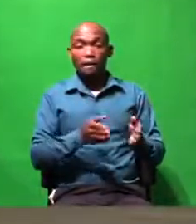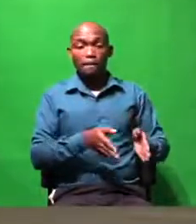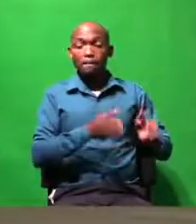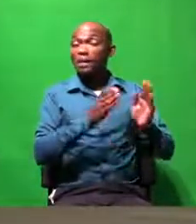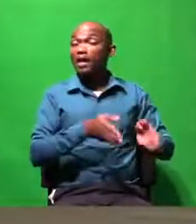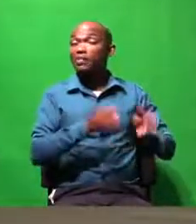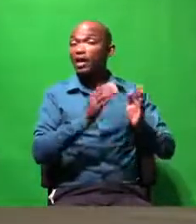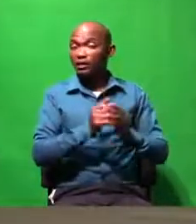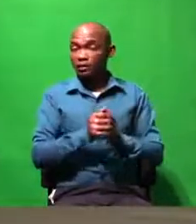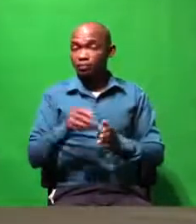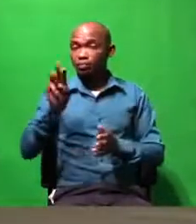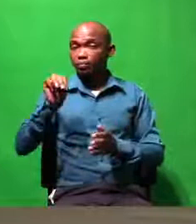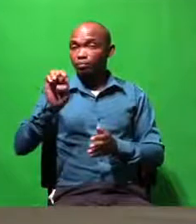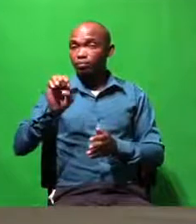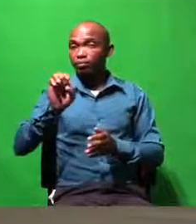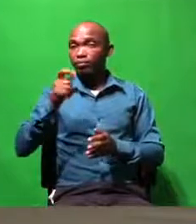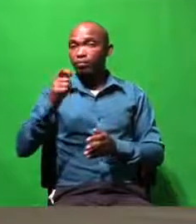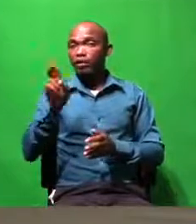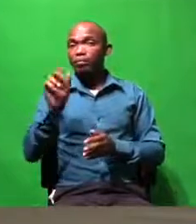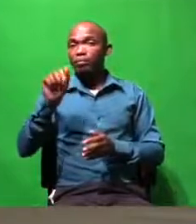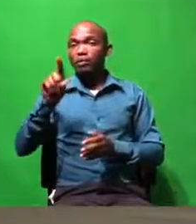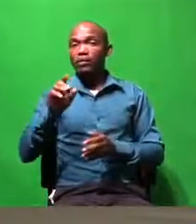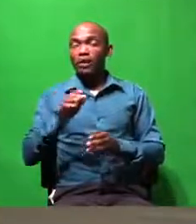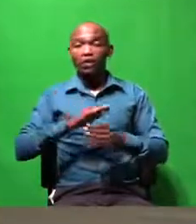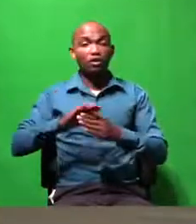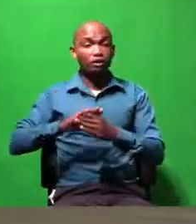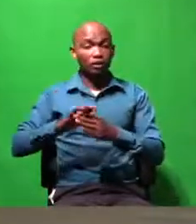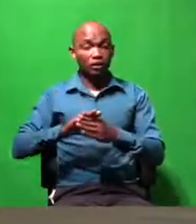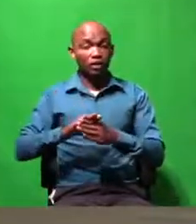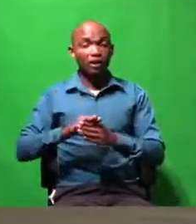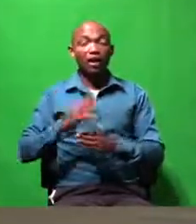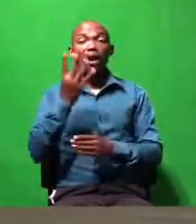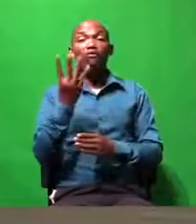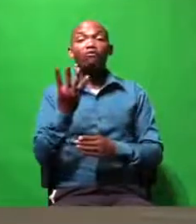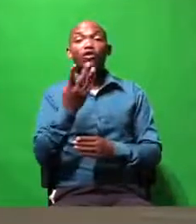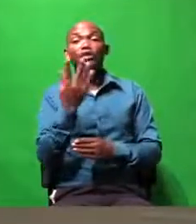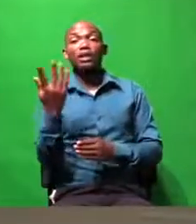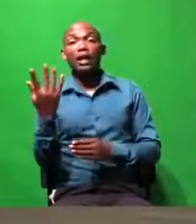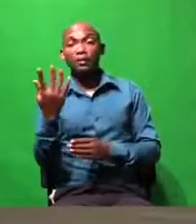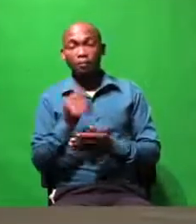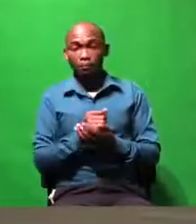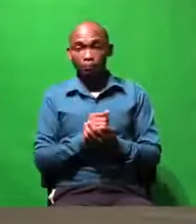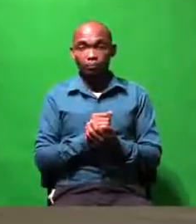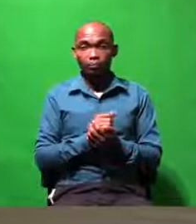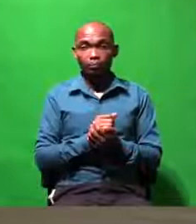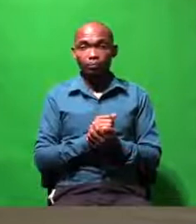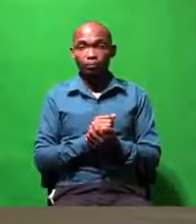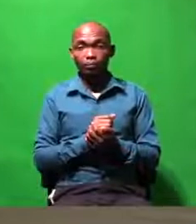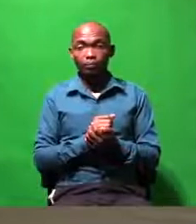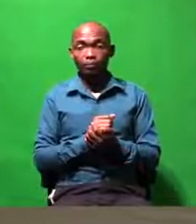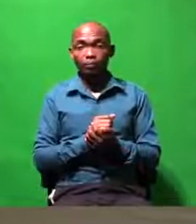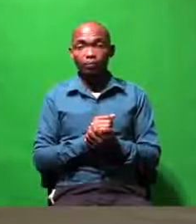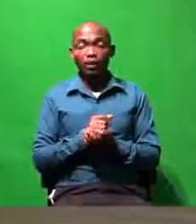The survey according to the method used. There are 4 types. There